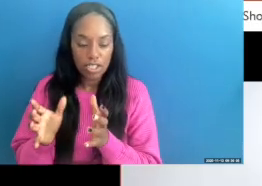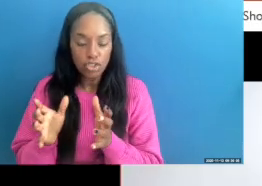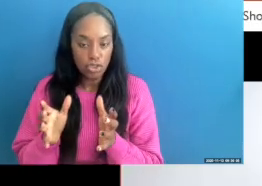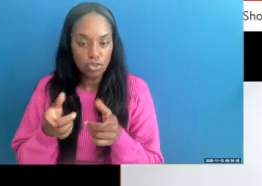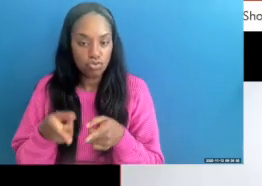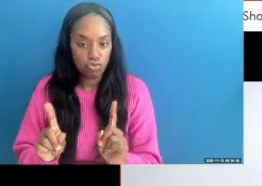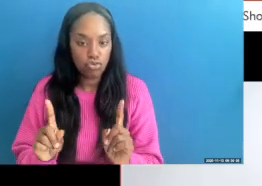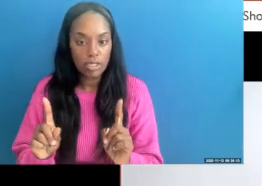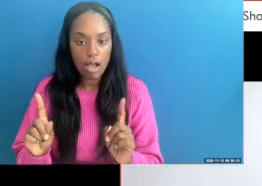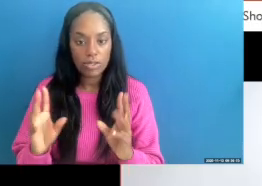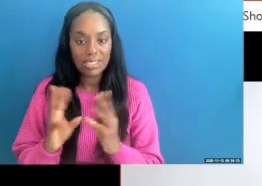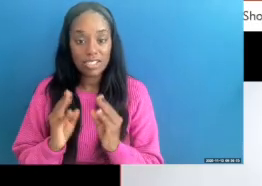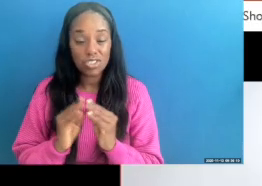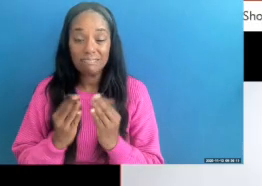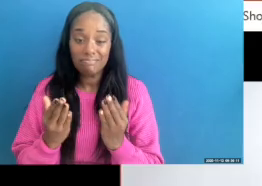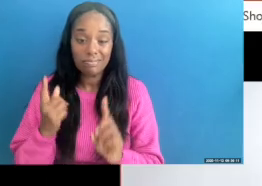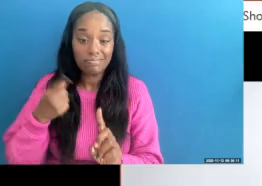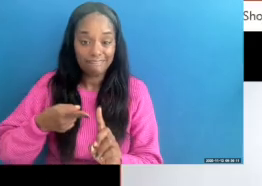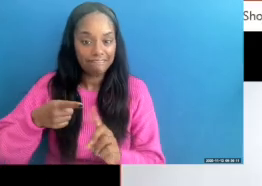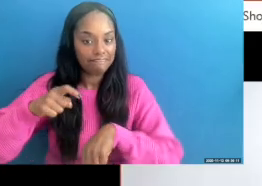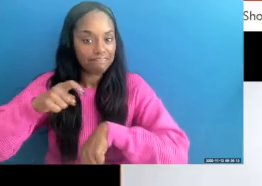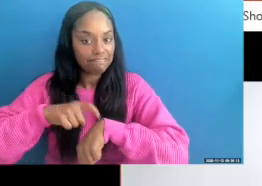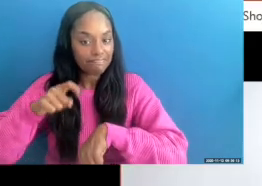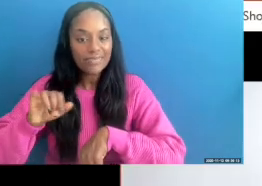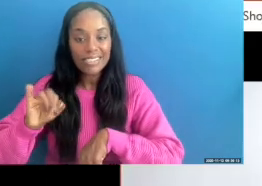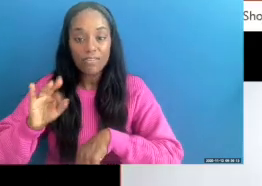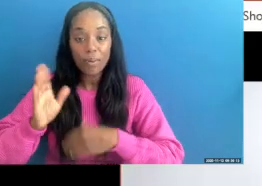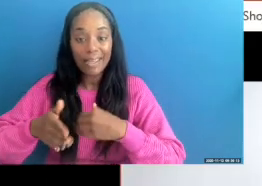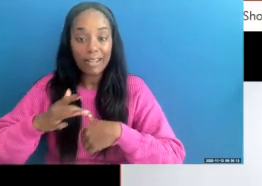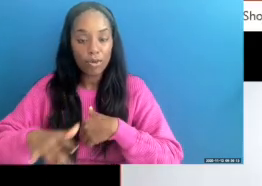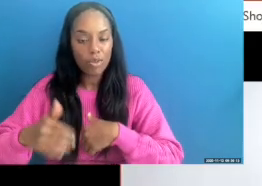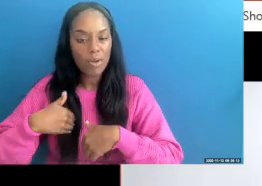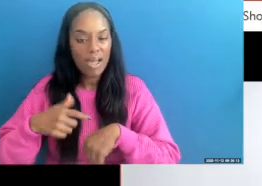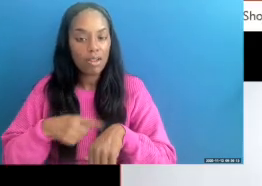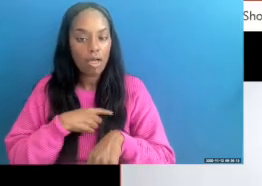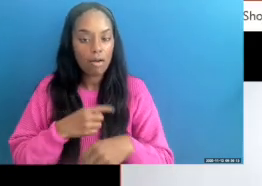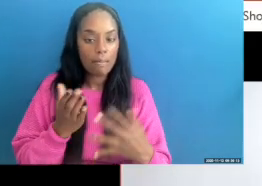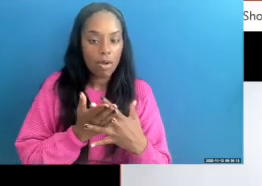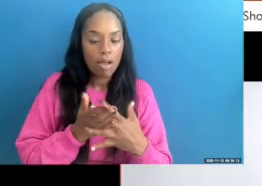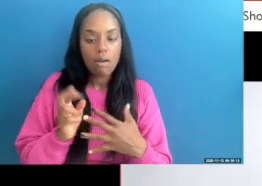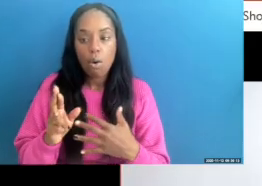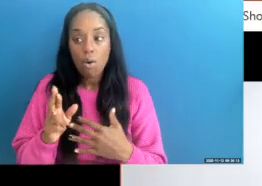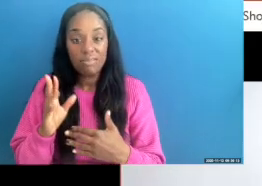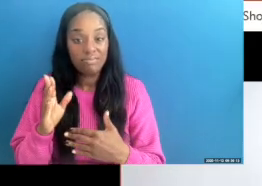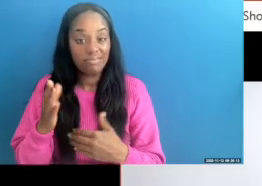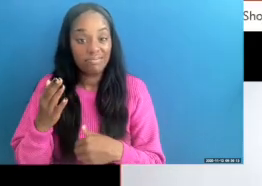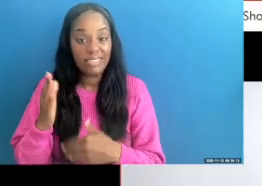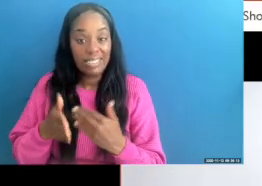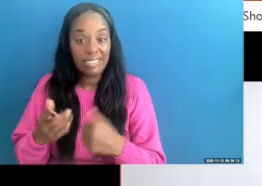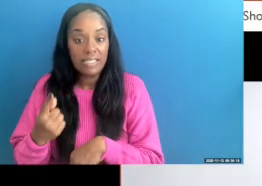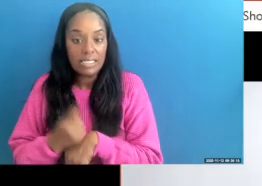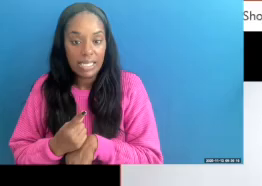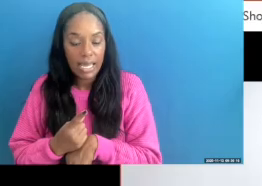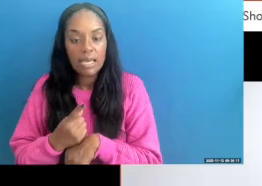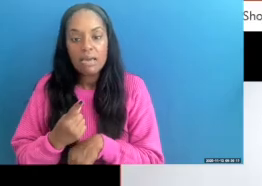to stay on time, but if we end early, then we'll have a longer break or end earlier at the end of the day. And if we run long, we might run a